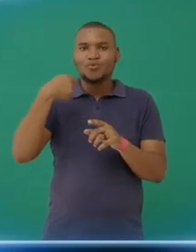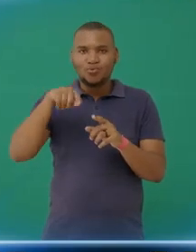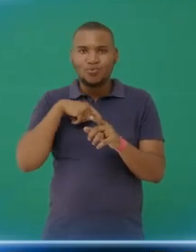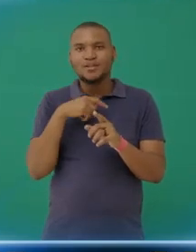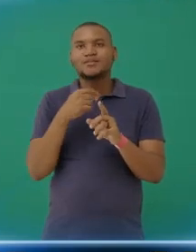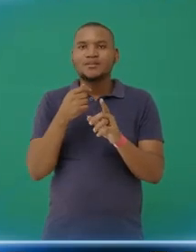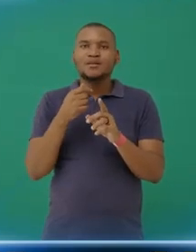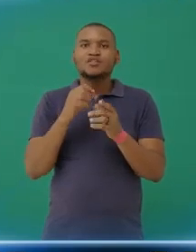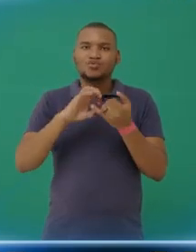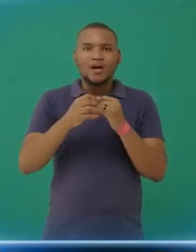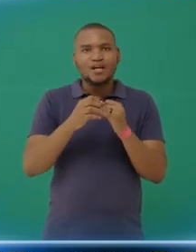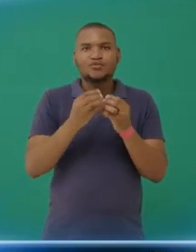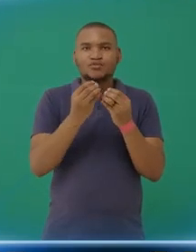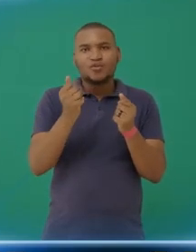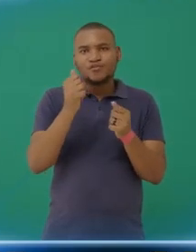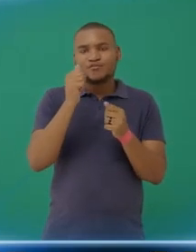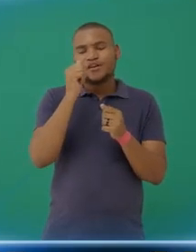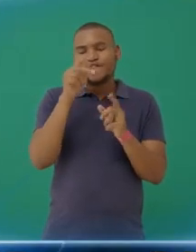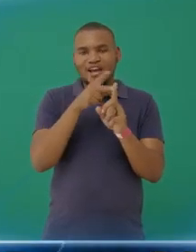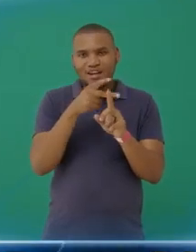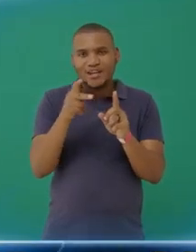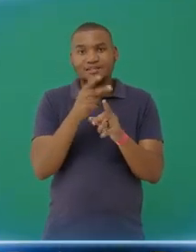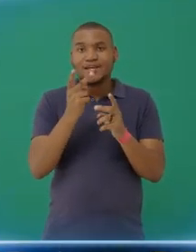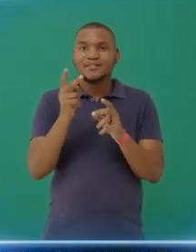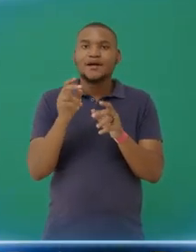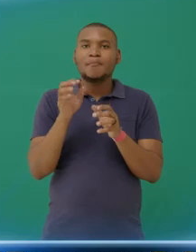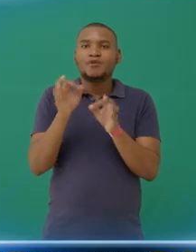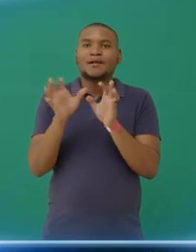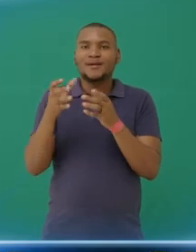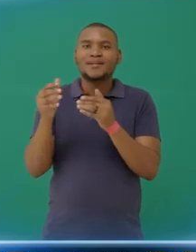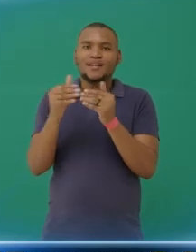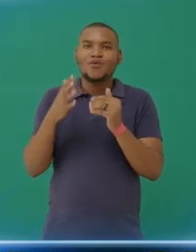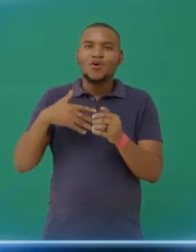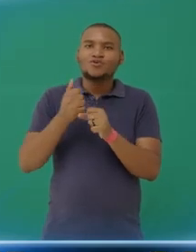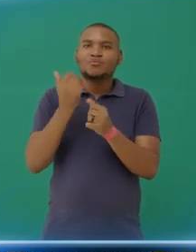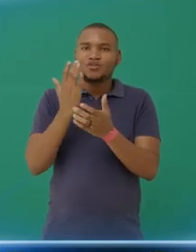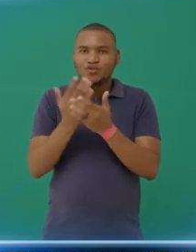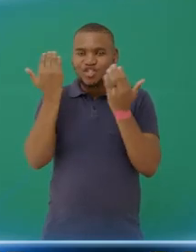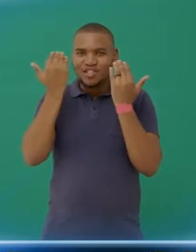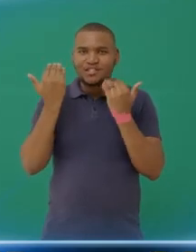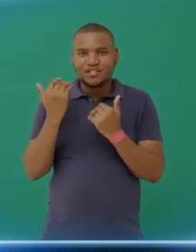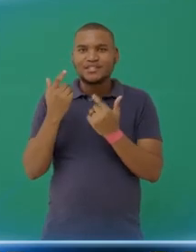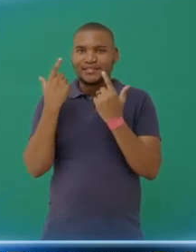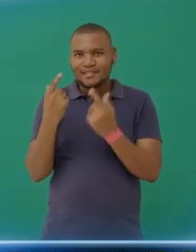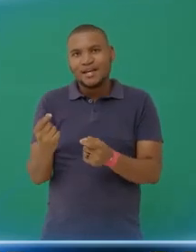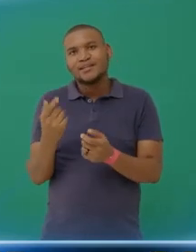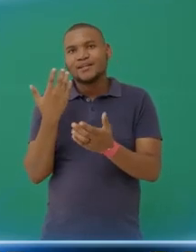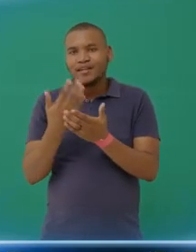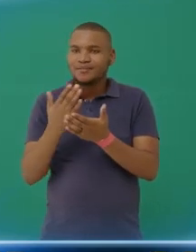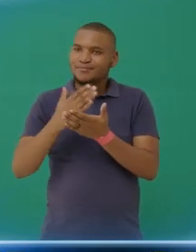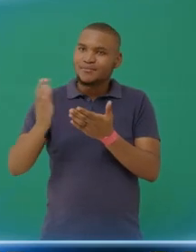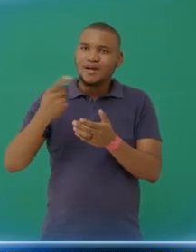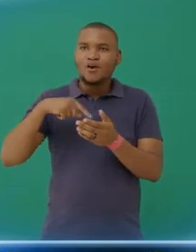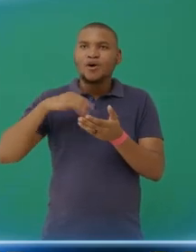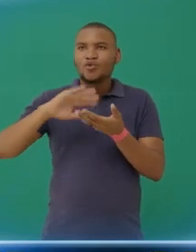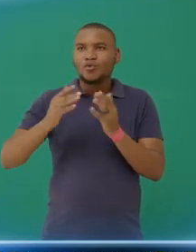deeply affected our communities, and as a party that cares, we are wanting to ensure that justice is served and that we can rid our communities, whether you are